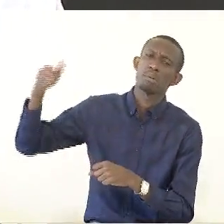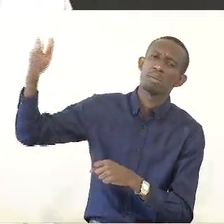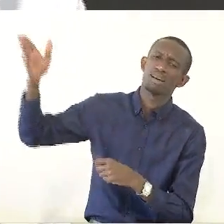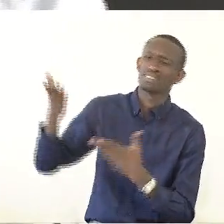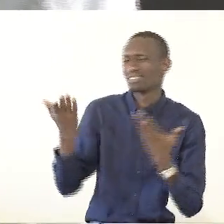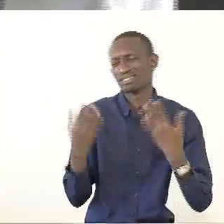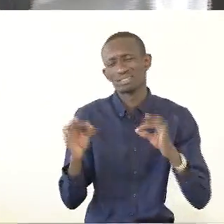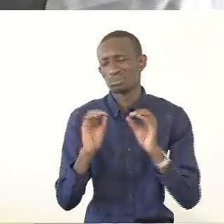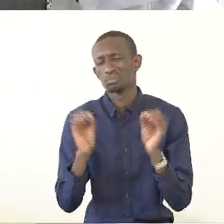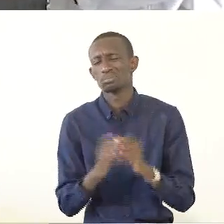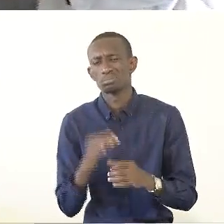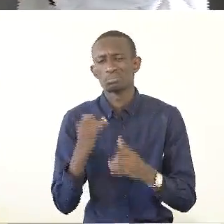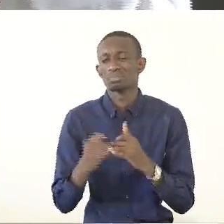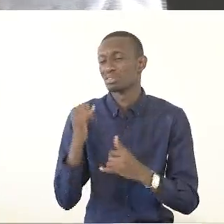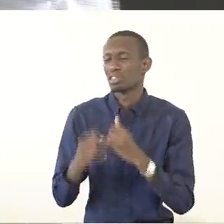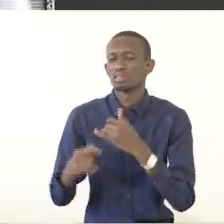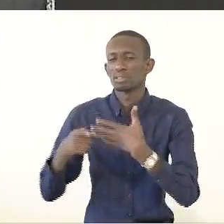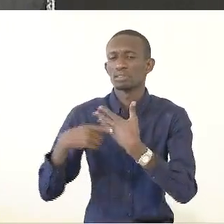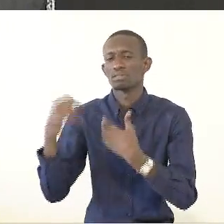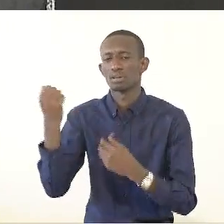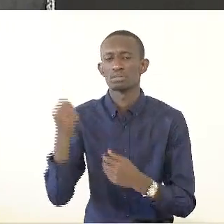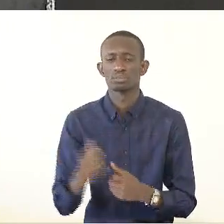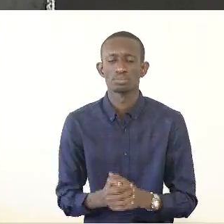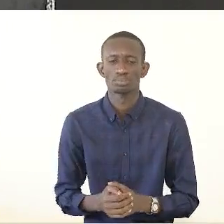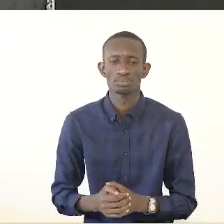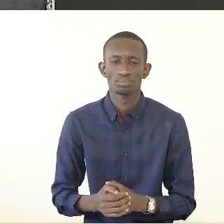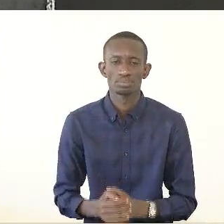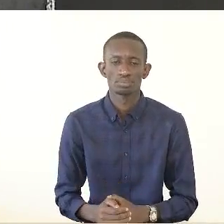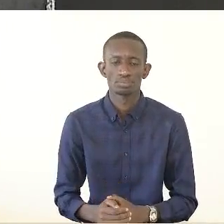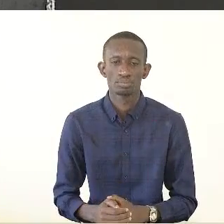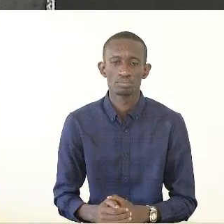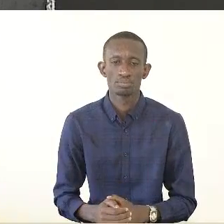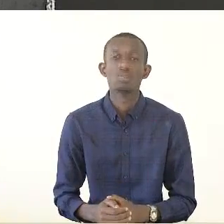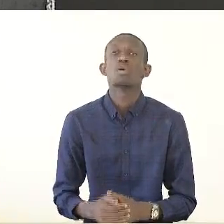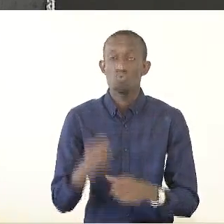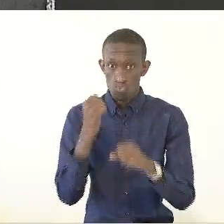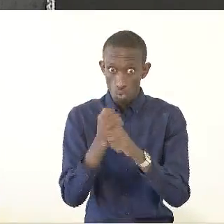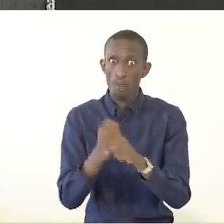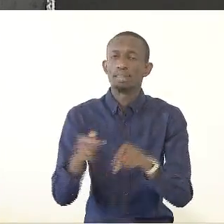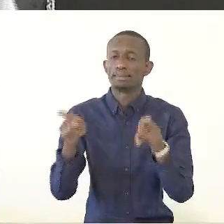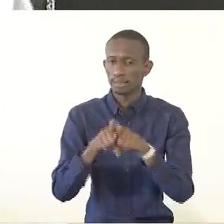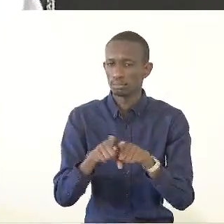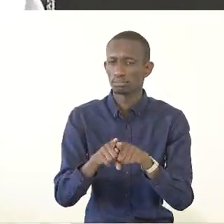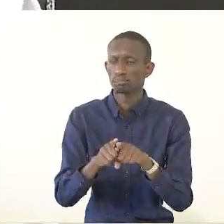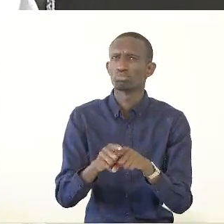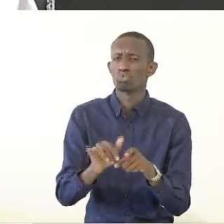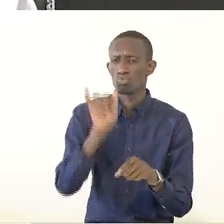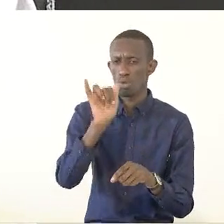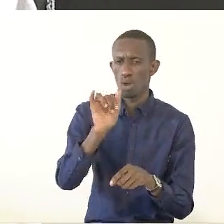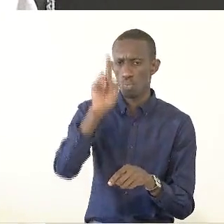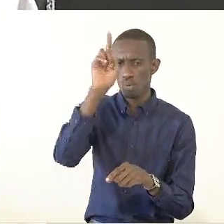x should be negative 5. And you do the same for y-axis. We have now